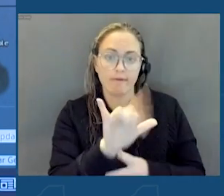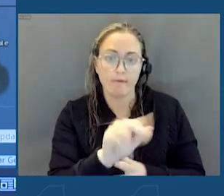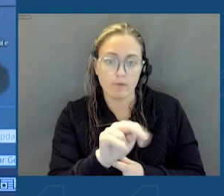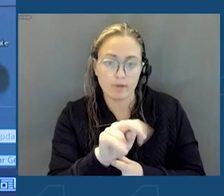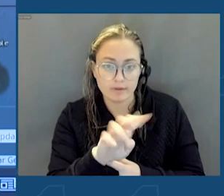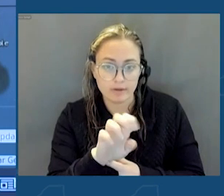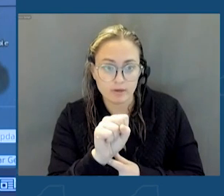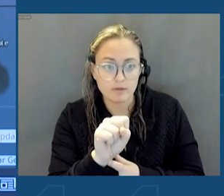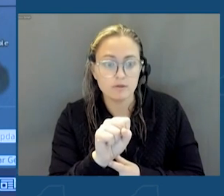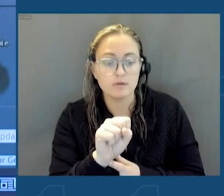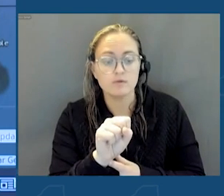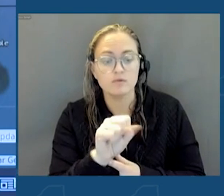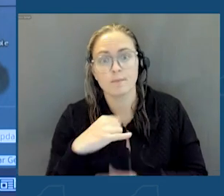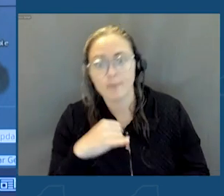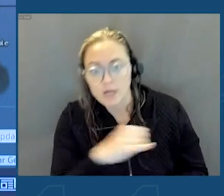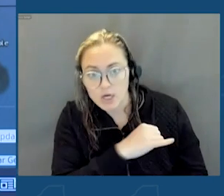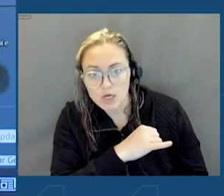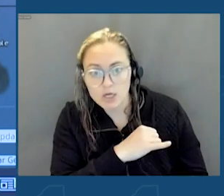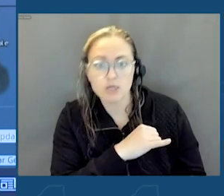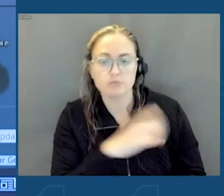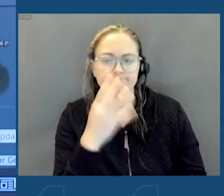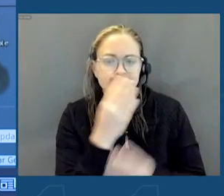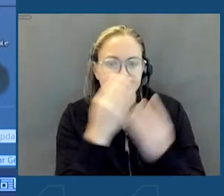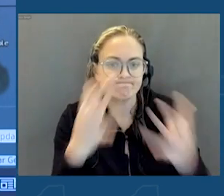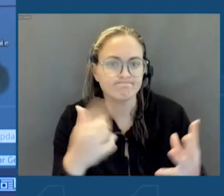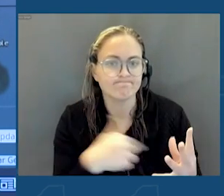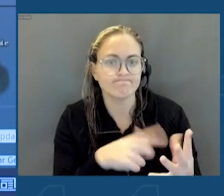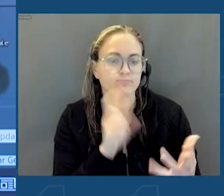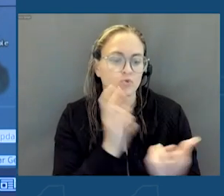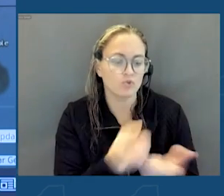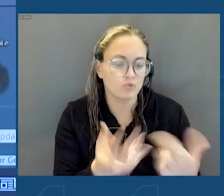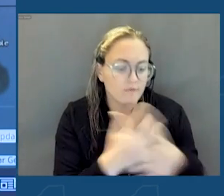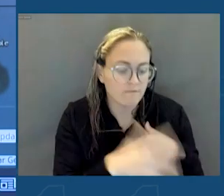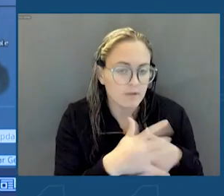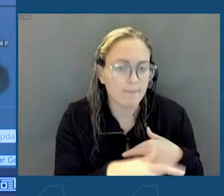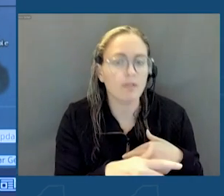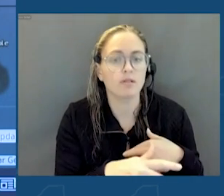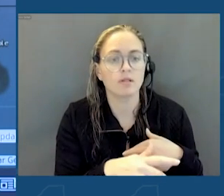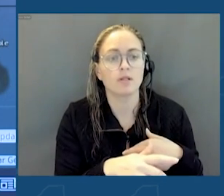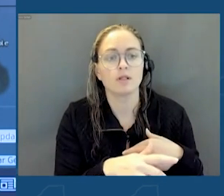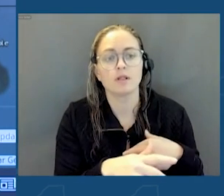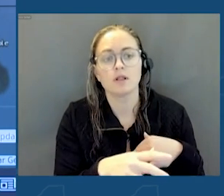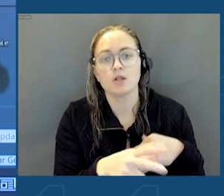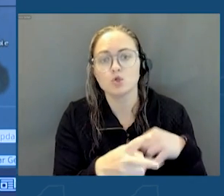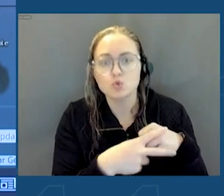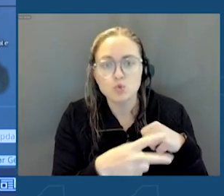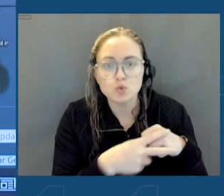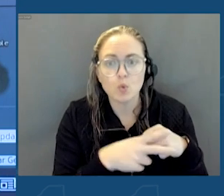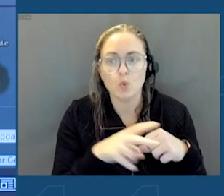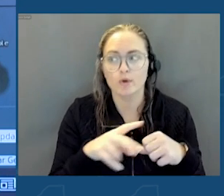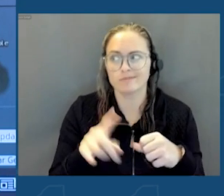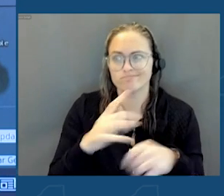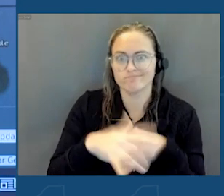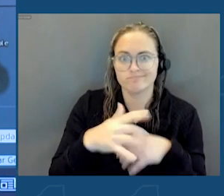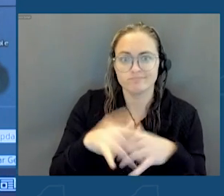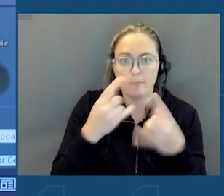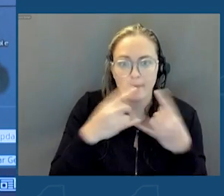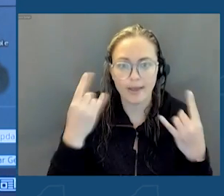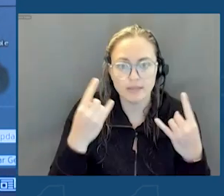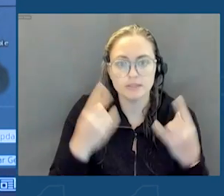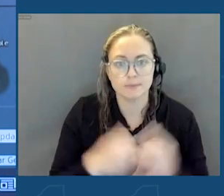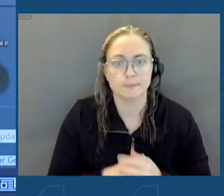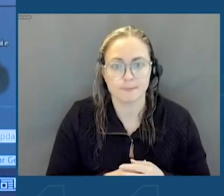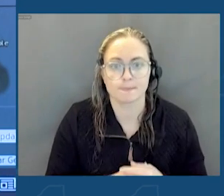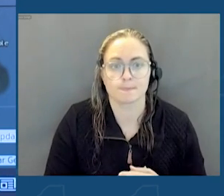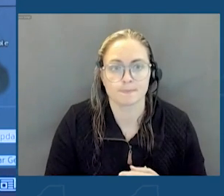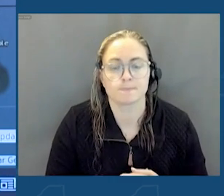and the mayors across the state, letting them know that we have resources. We have storage depots where we have these available to them as well. So